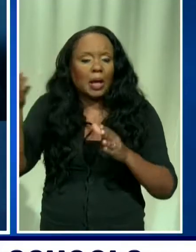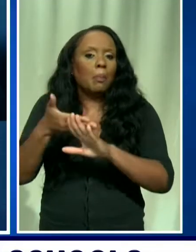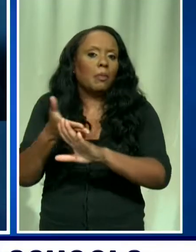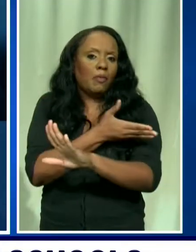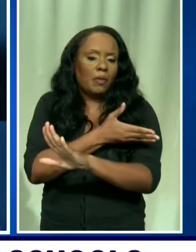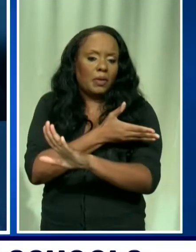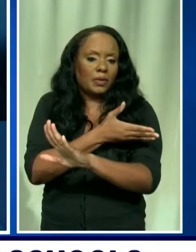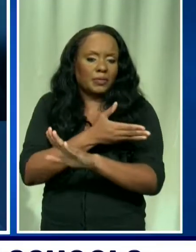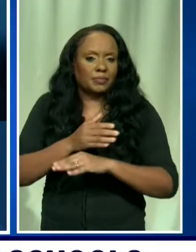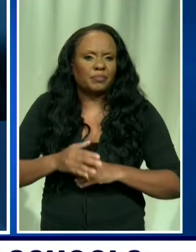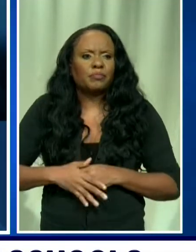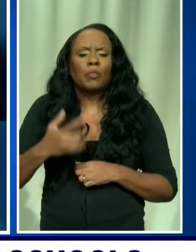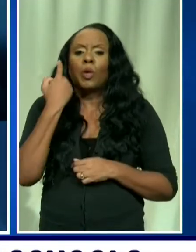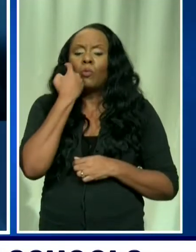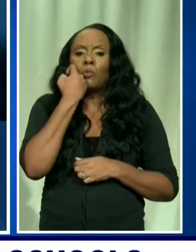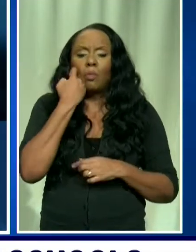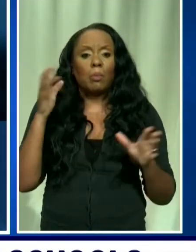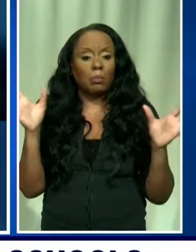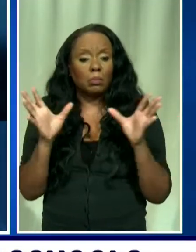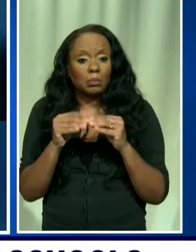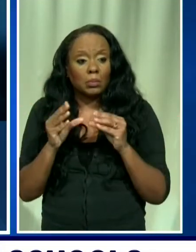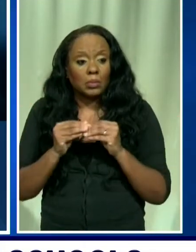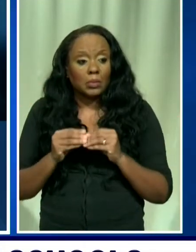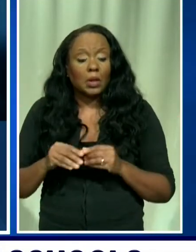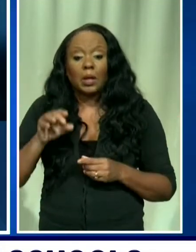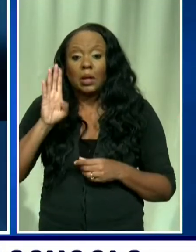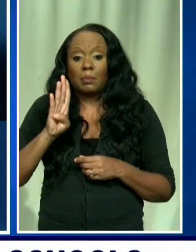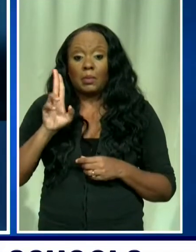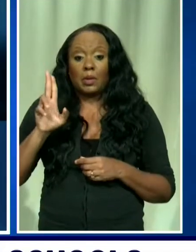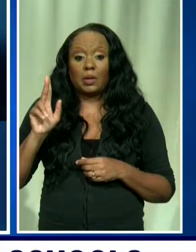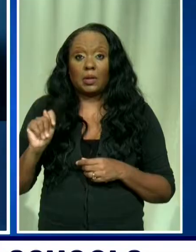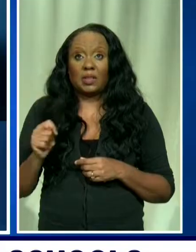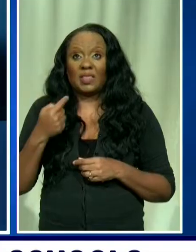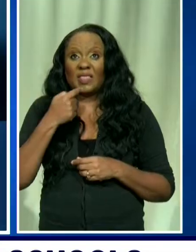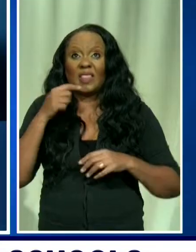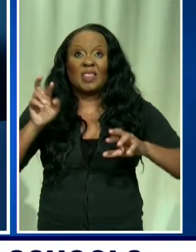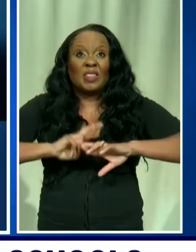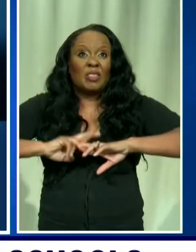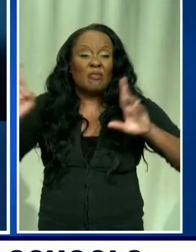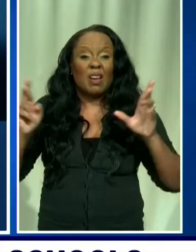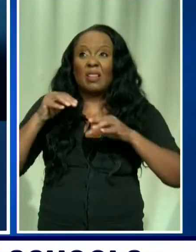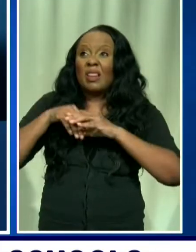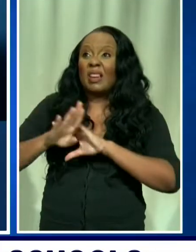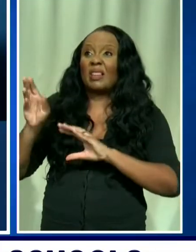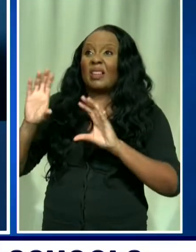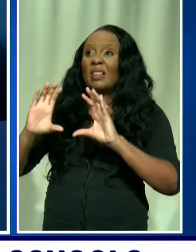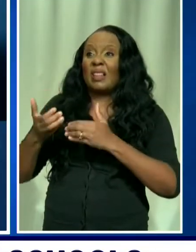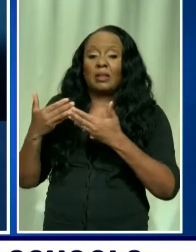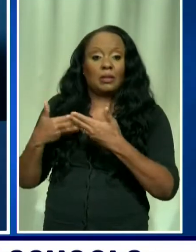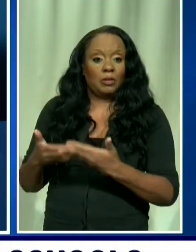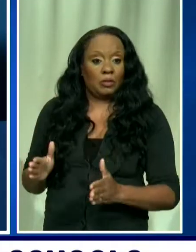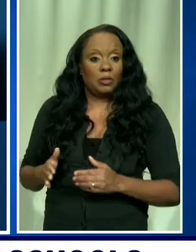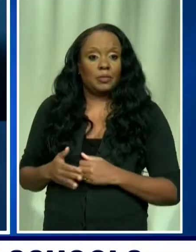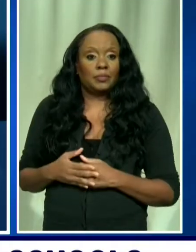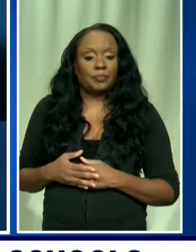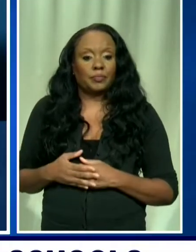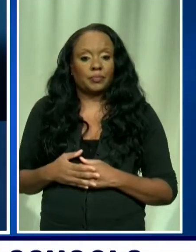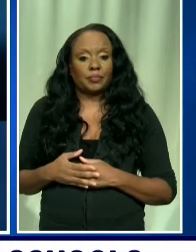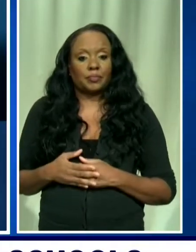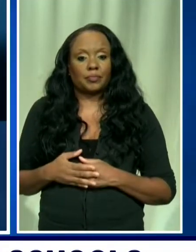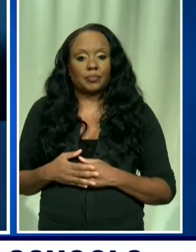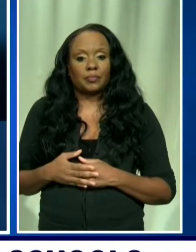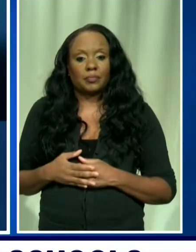a recently held meeting, the BUT membership indicated they are ready to return to the classroom, amidst a